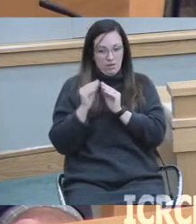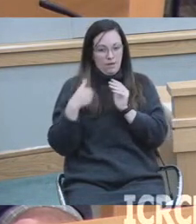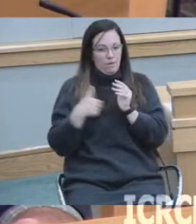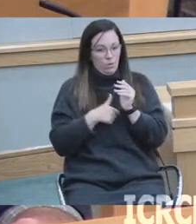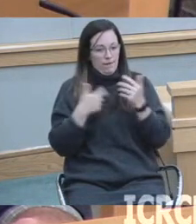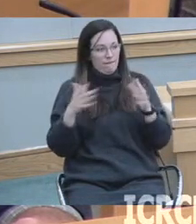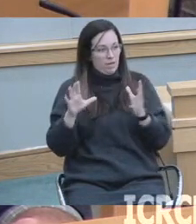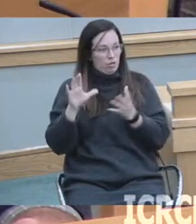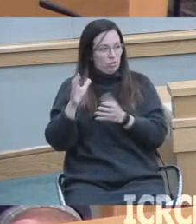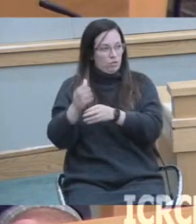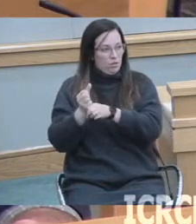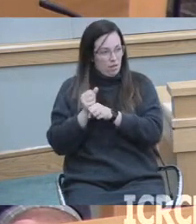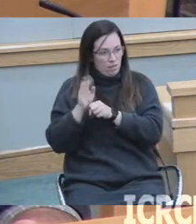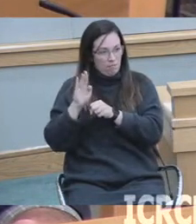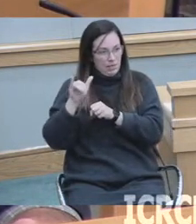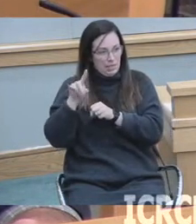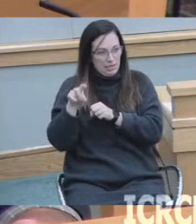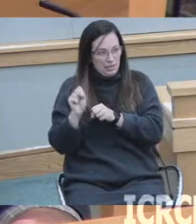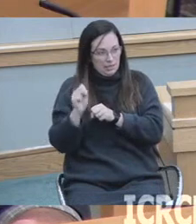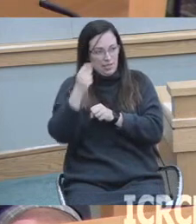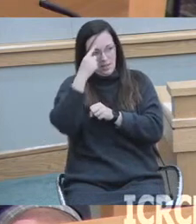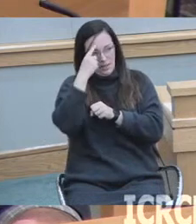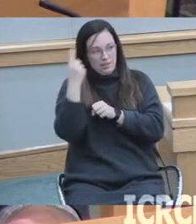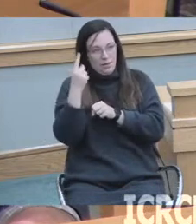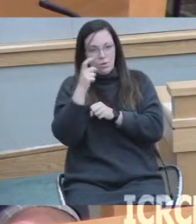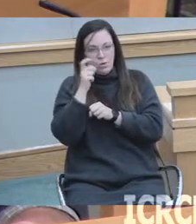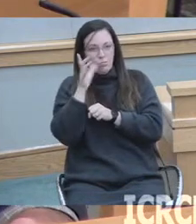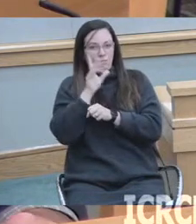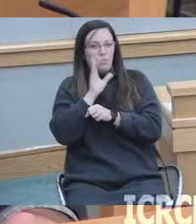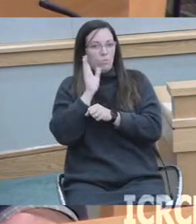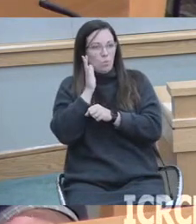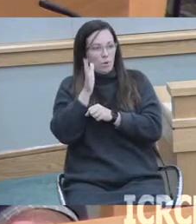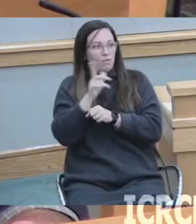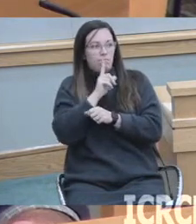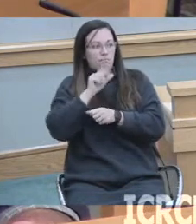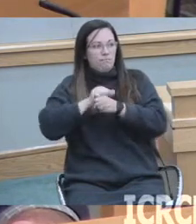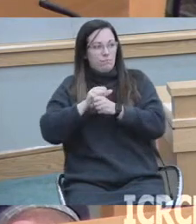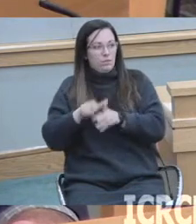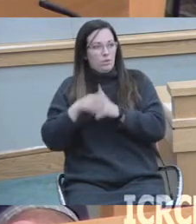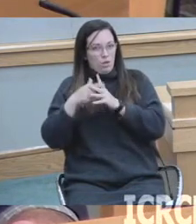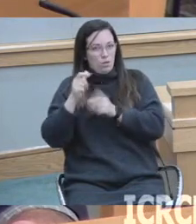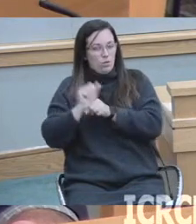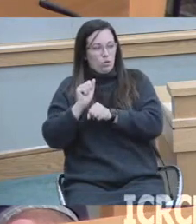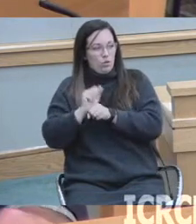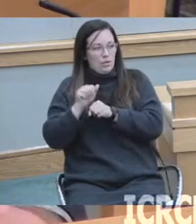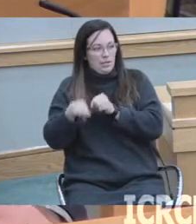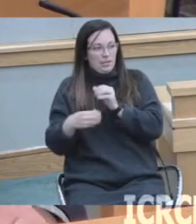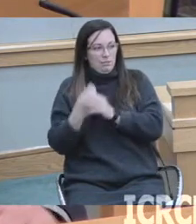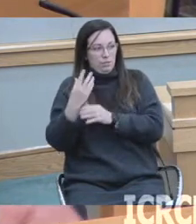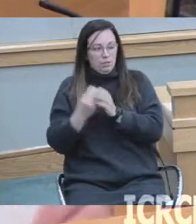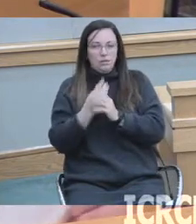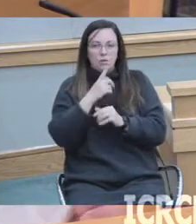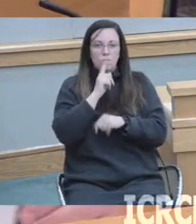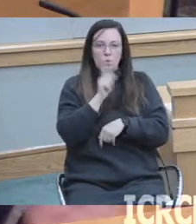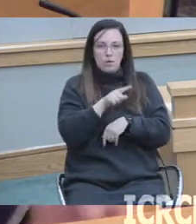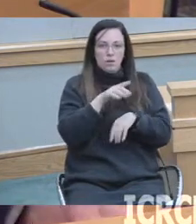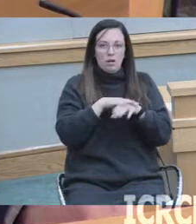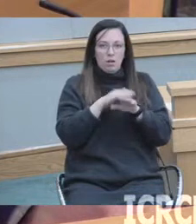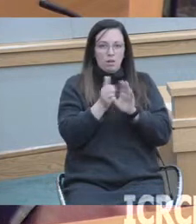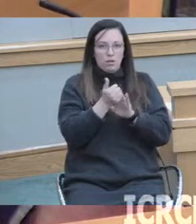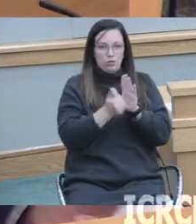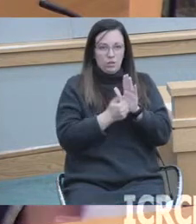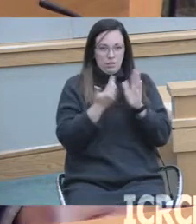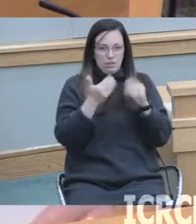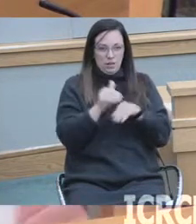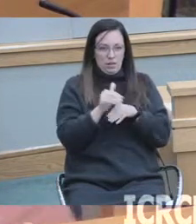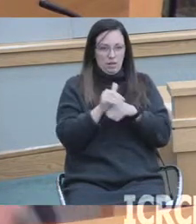and we think we're going to have somebody to actually start the work this spring. We have an ordinance tonight. Okay. So